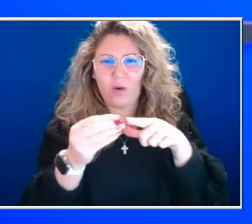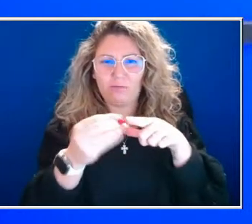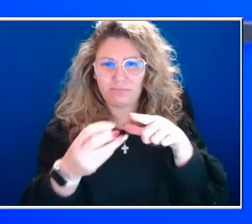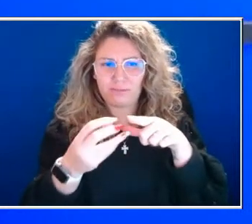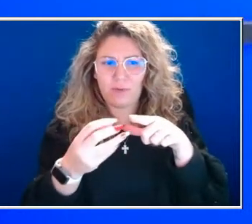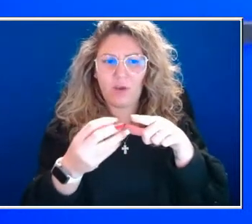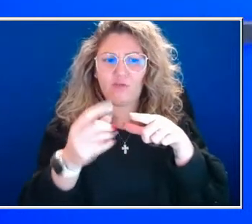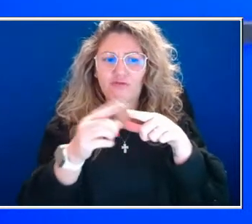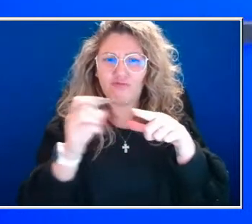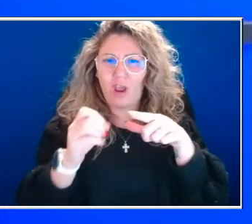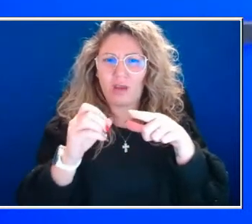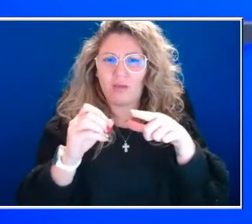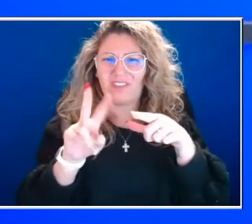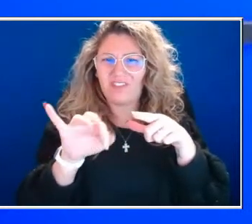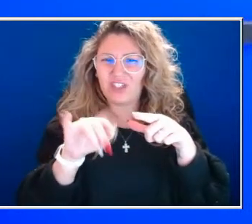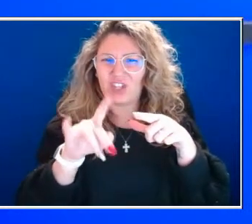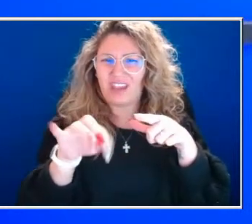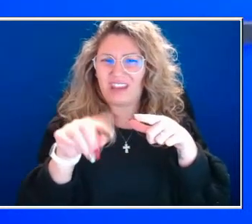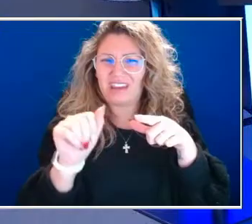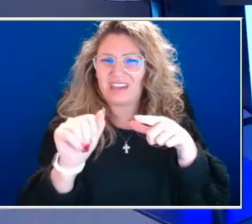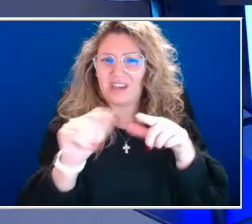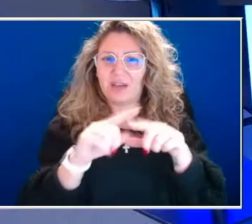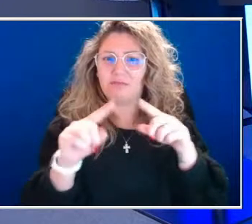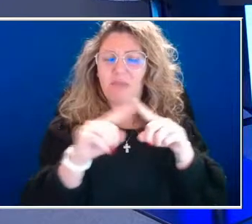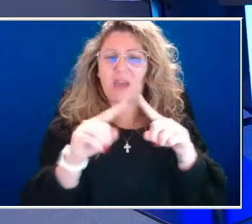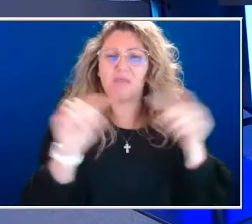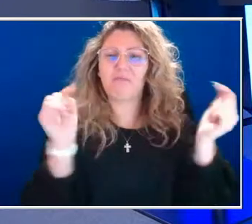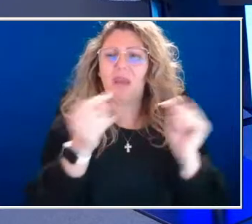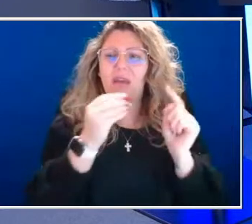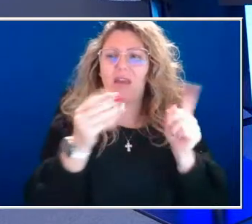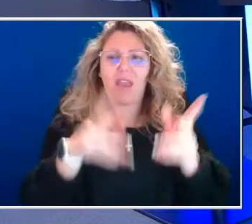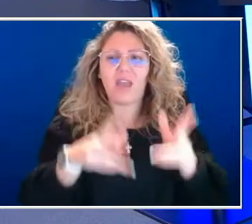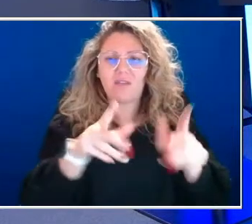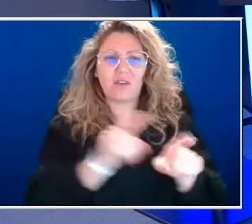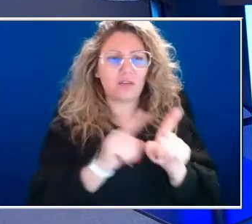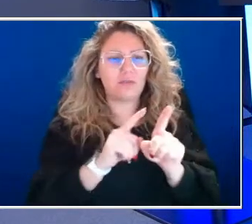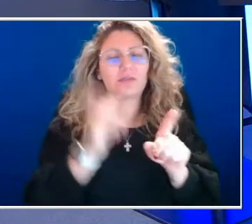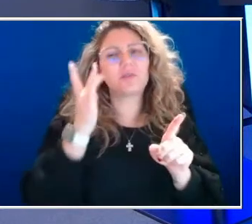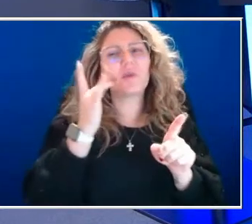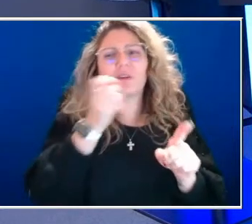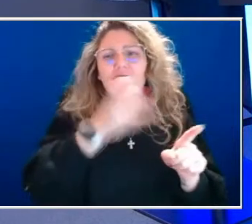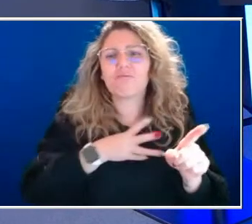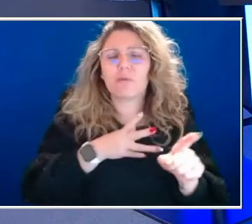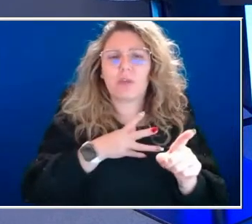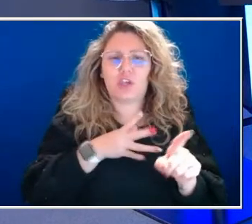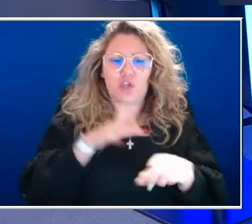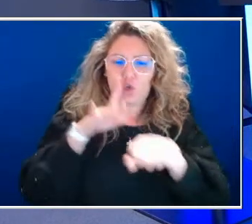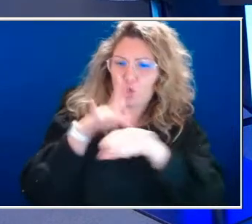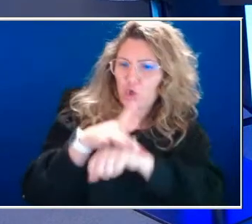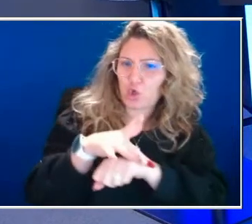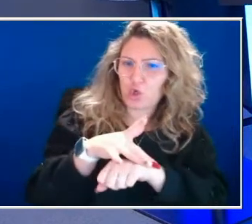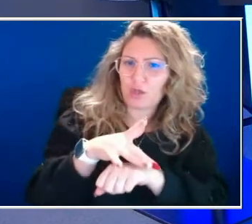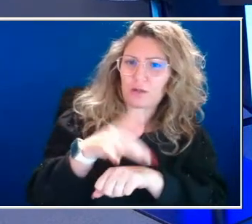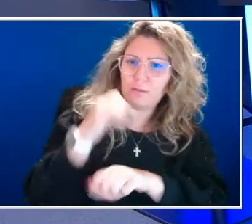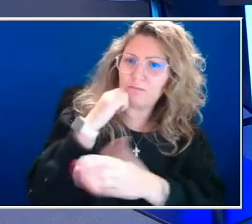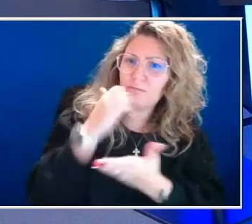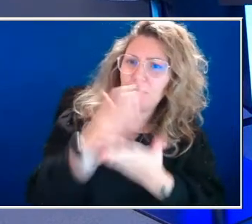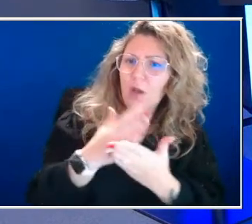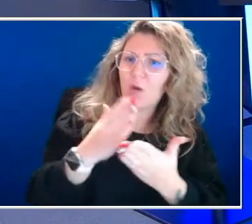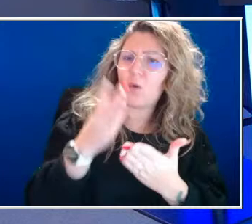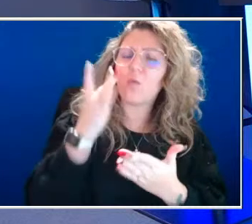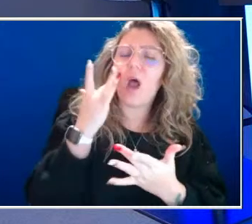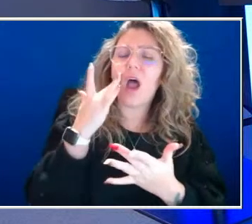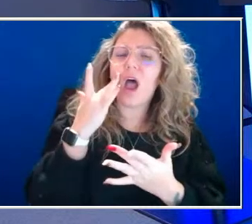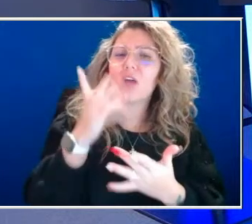can be associated with pain or heaviness too. So why do women going through early menopause have a risk of heart complications? Let's talk about